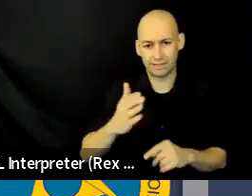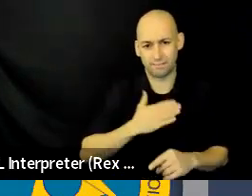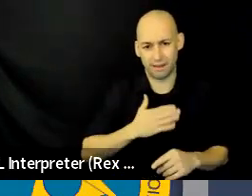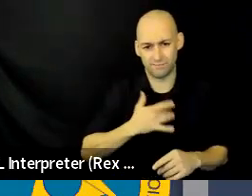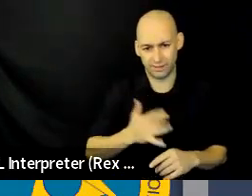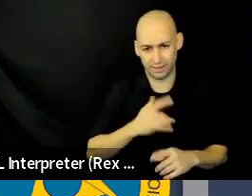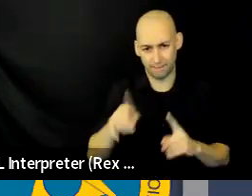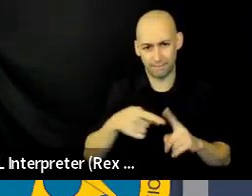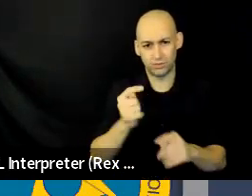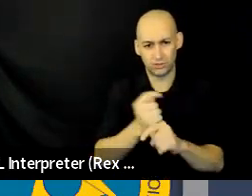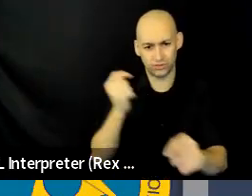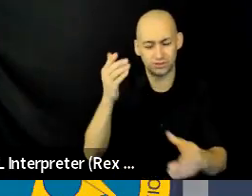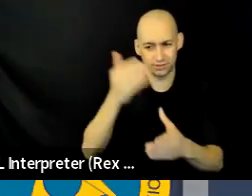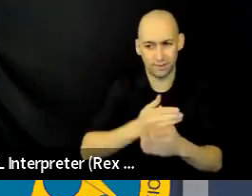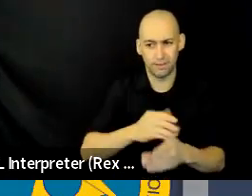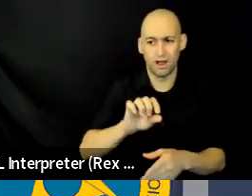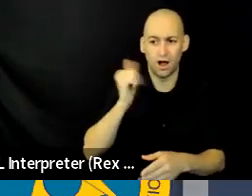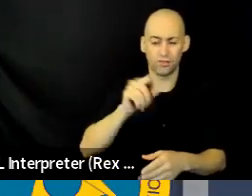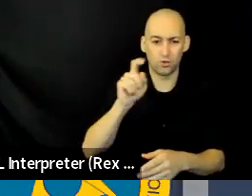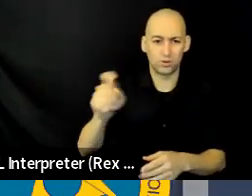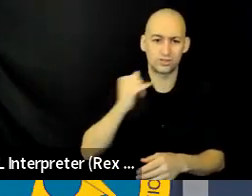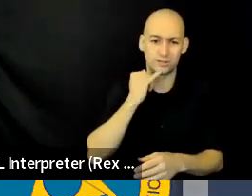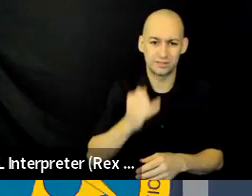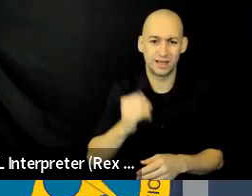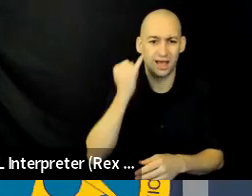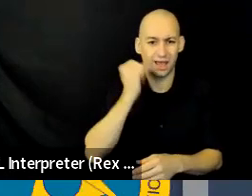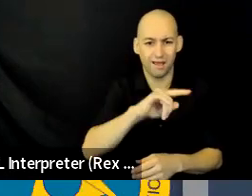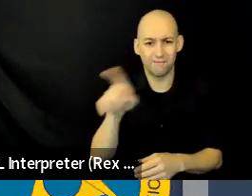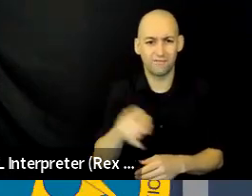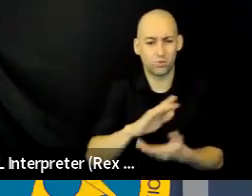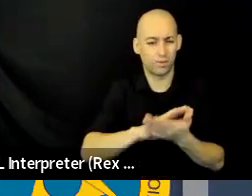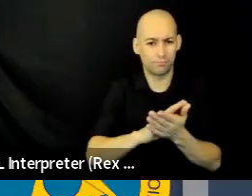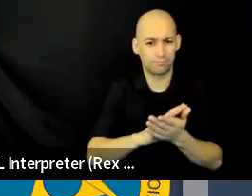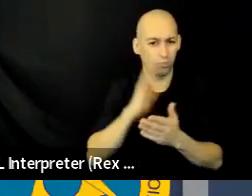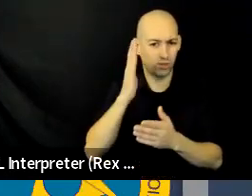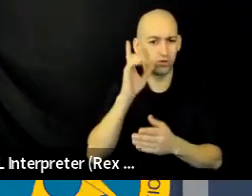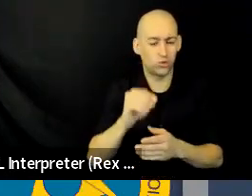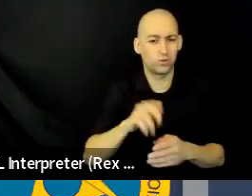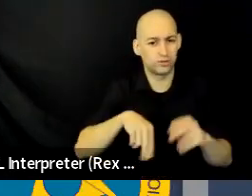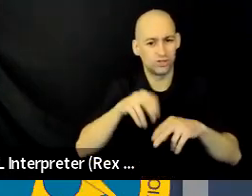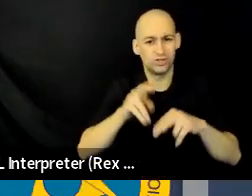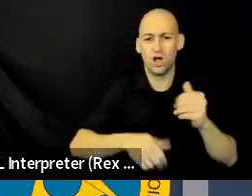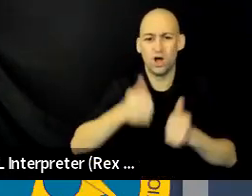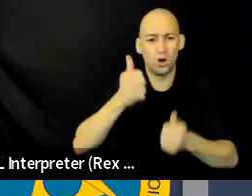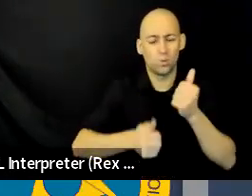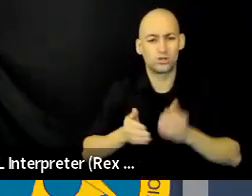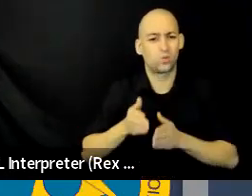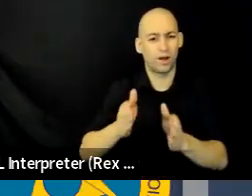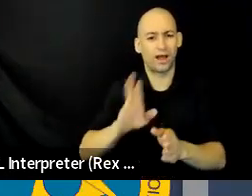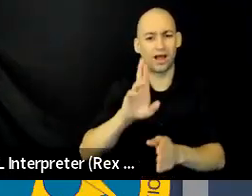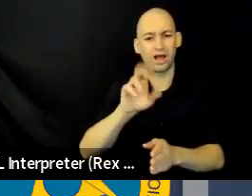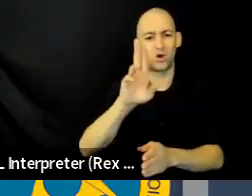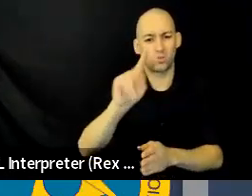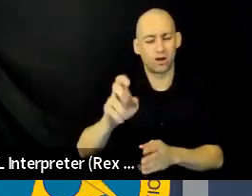the truck stop. And my other question was, if you guys are going to do the construction, which way were you going to route